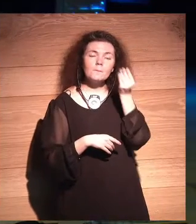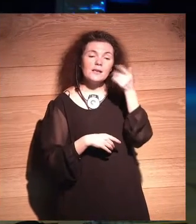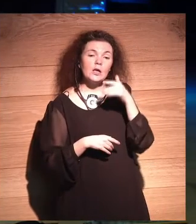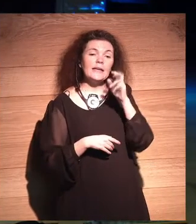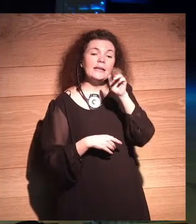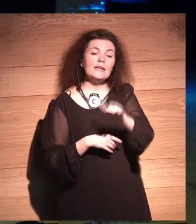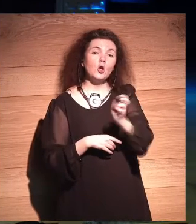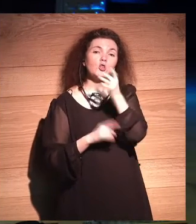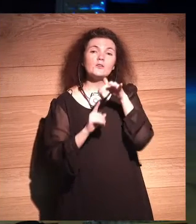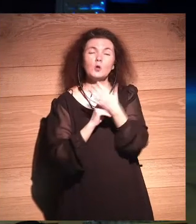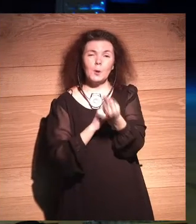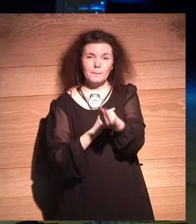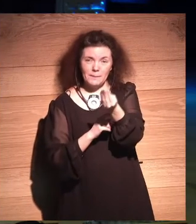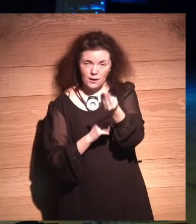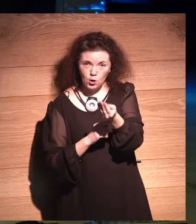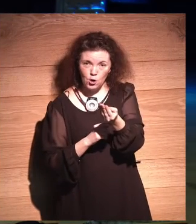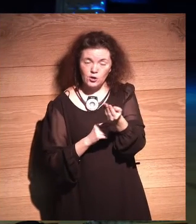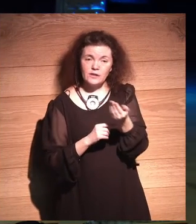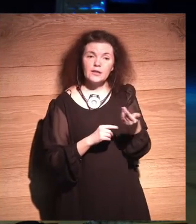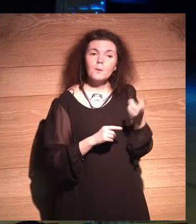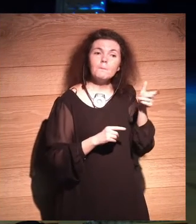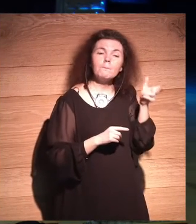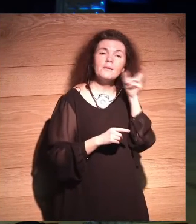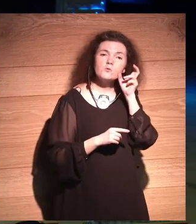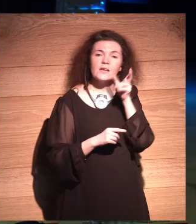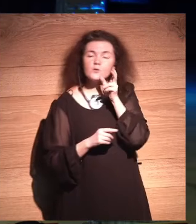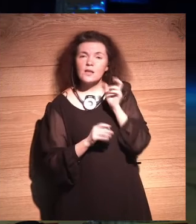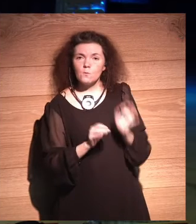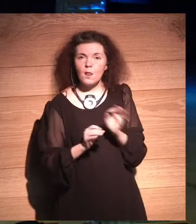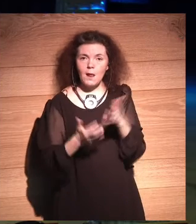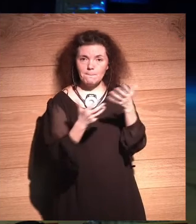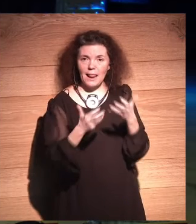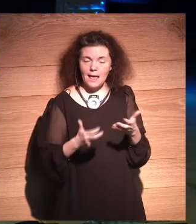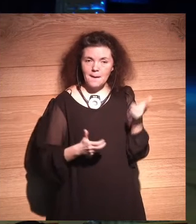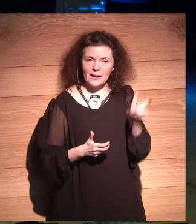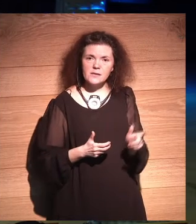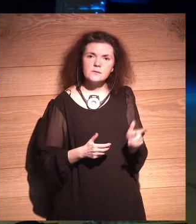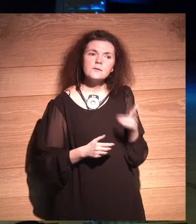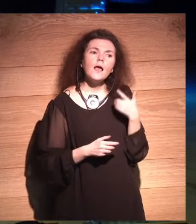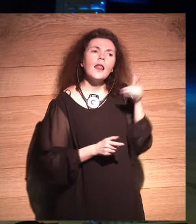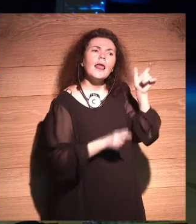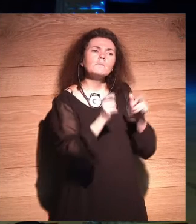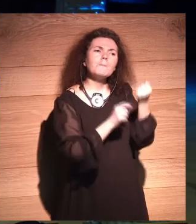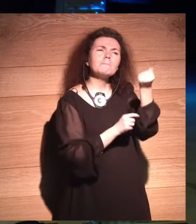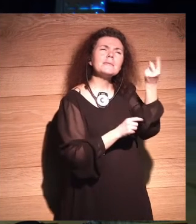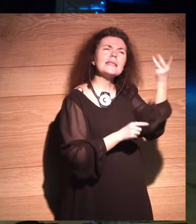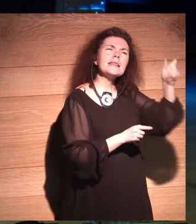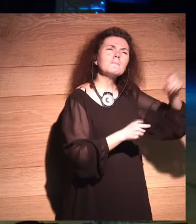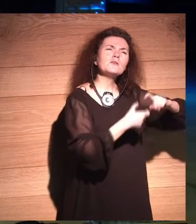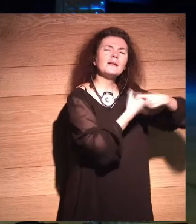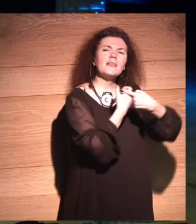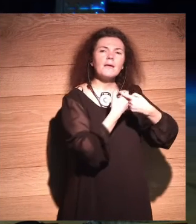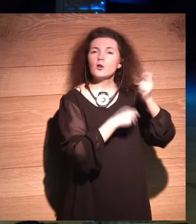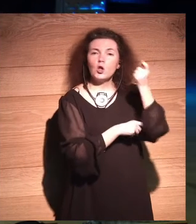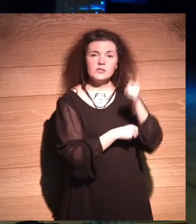hard questions. Do they attract thousands of people to participate? No. But we don't need thousands of people. We need a